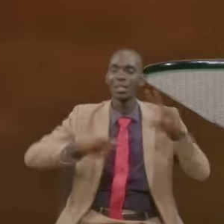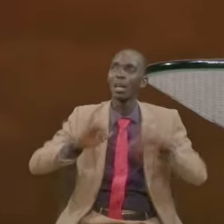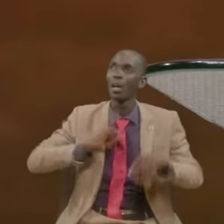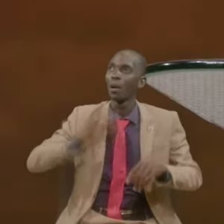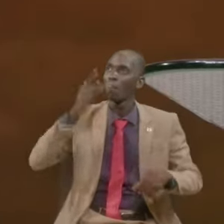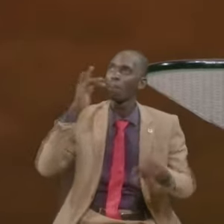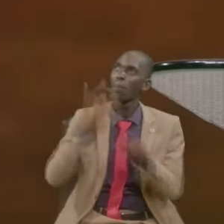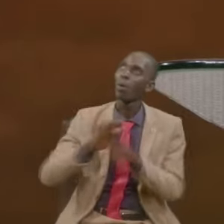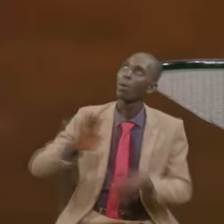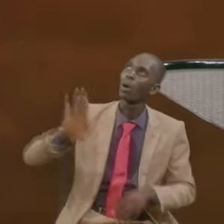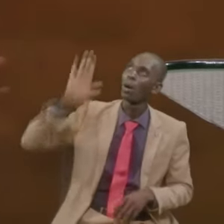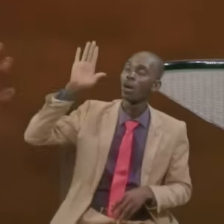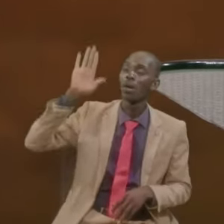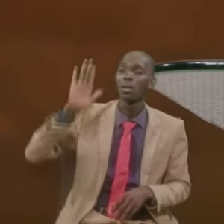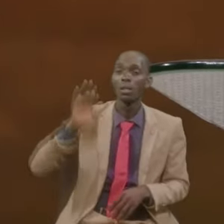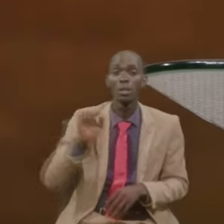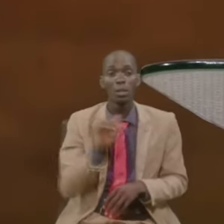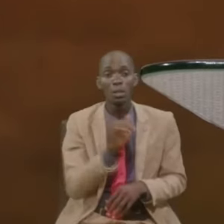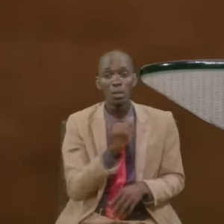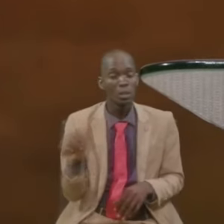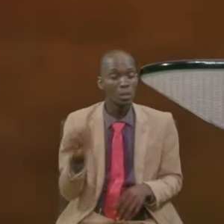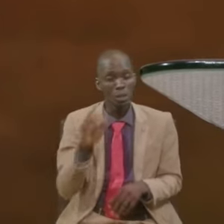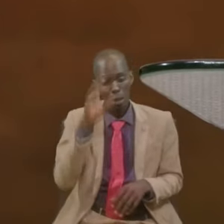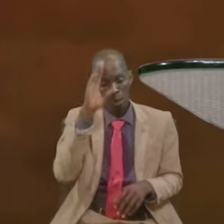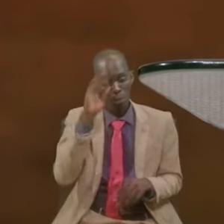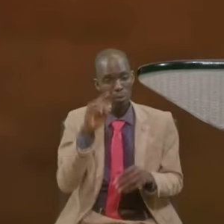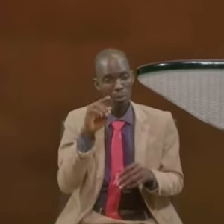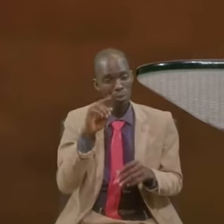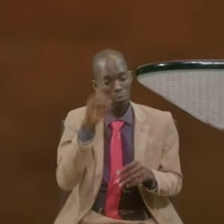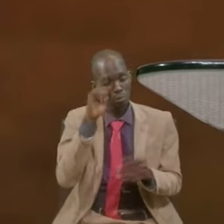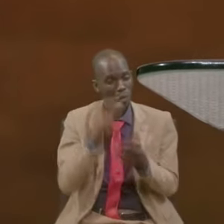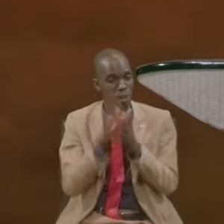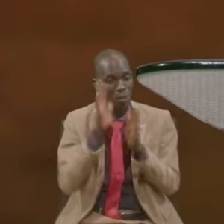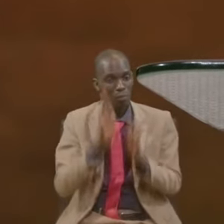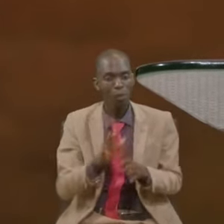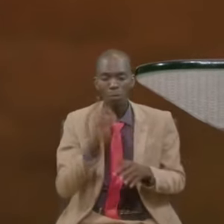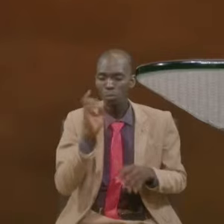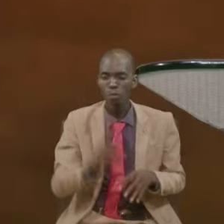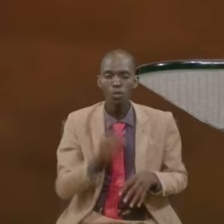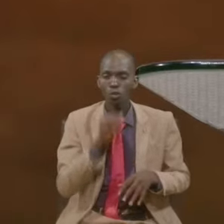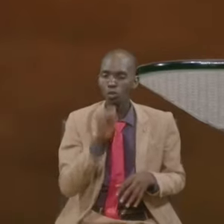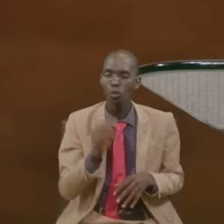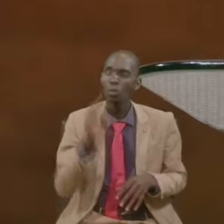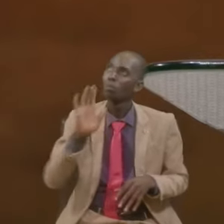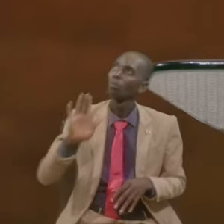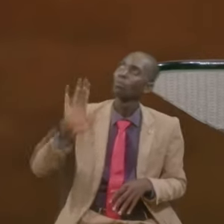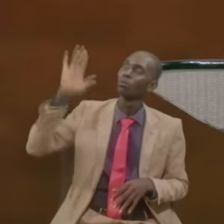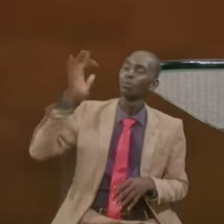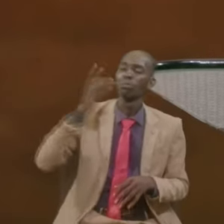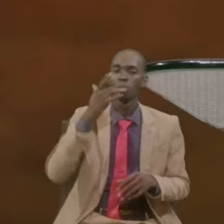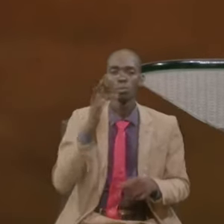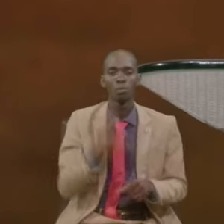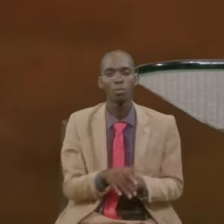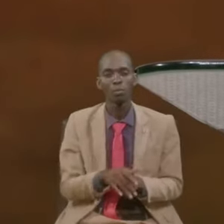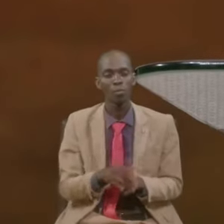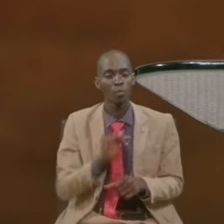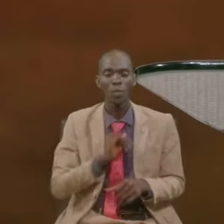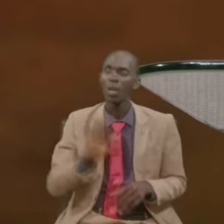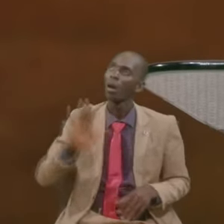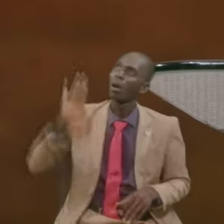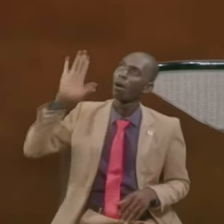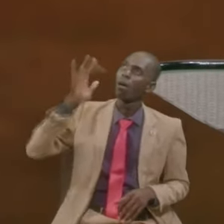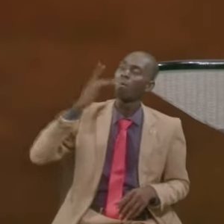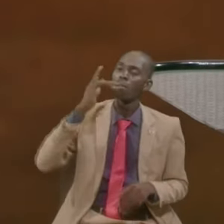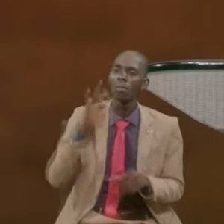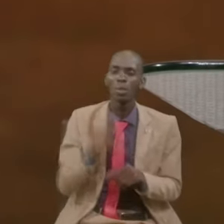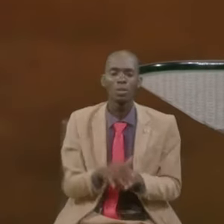a believer is not in the habit of swearing. When anybody talks to you and he says, I swear,